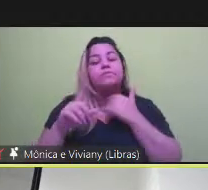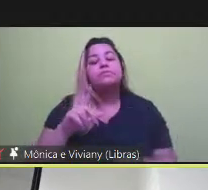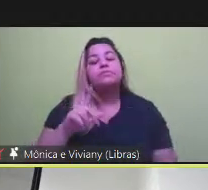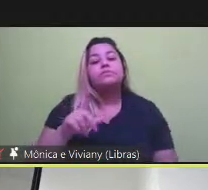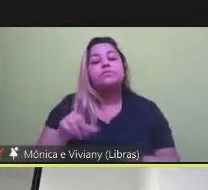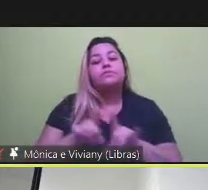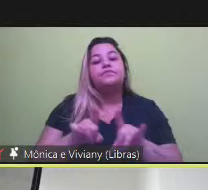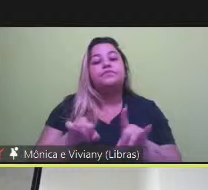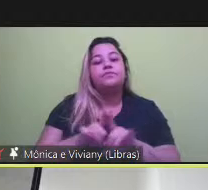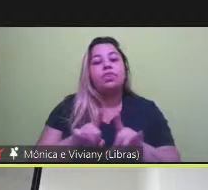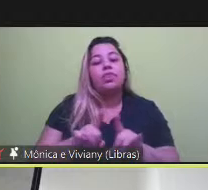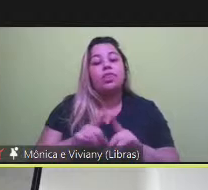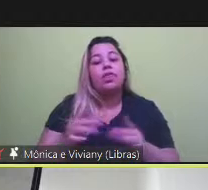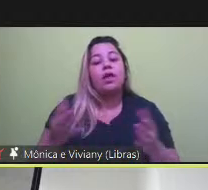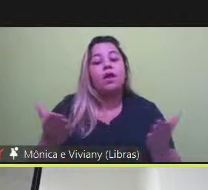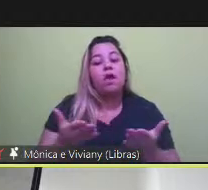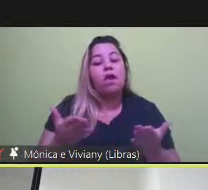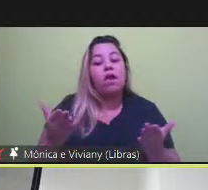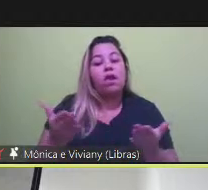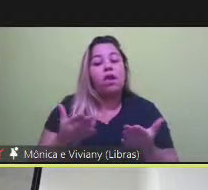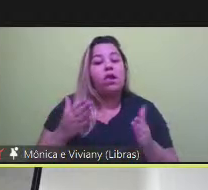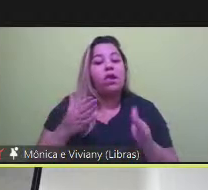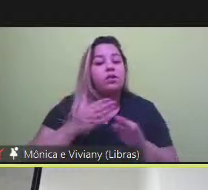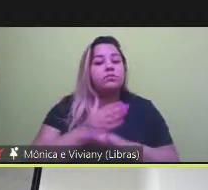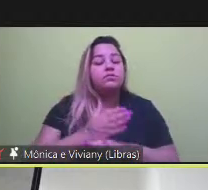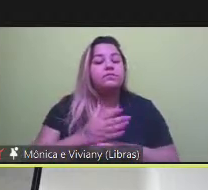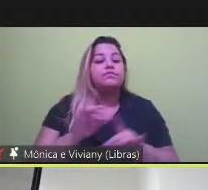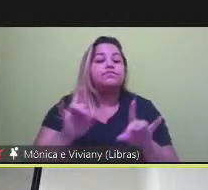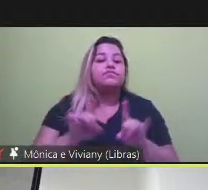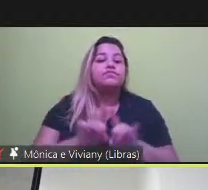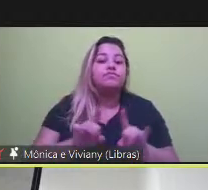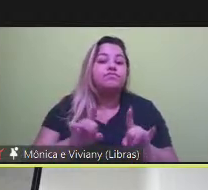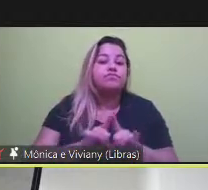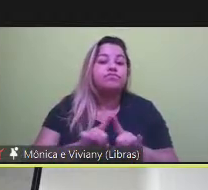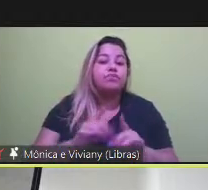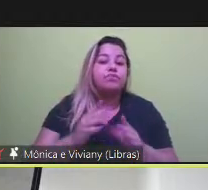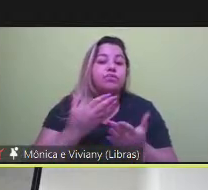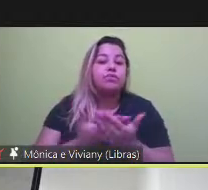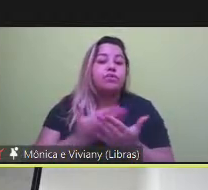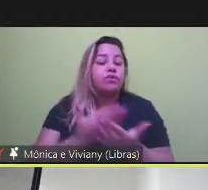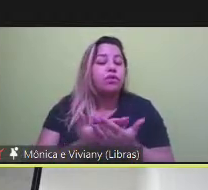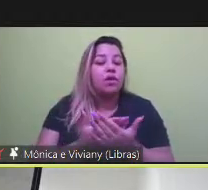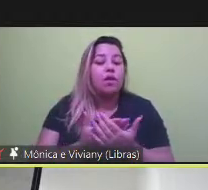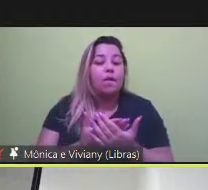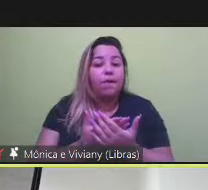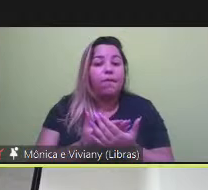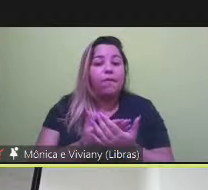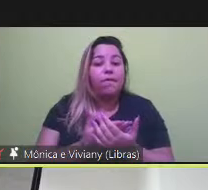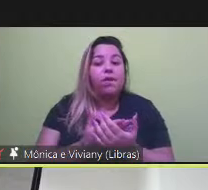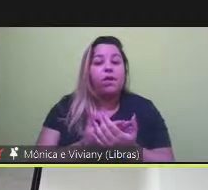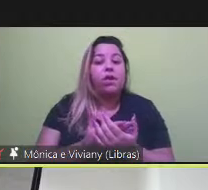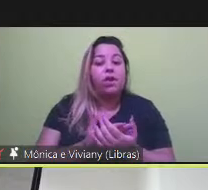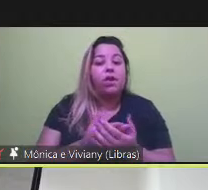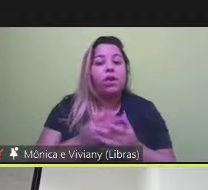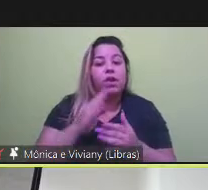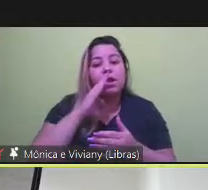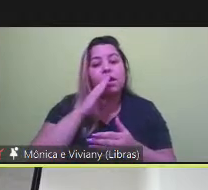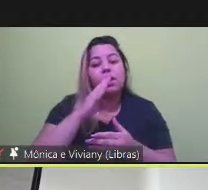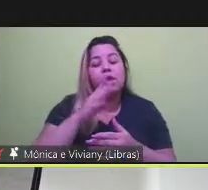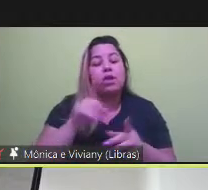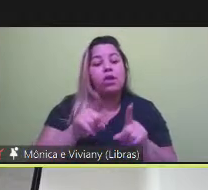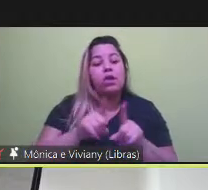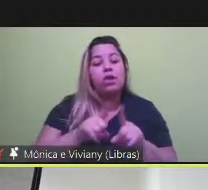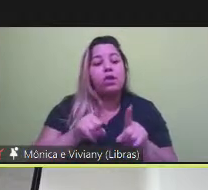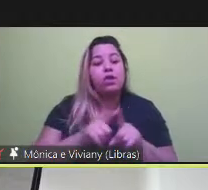it was 80 grams, and now it has four different